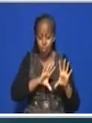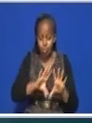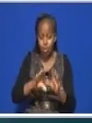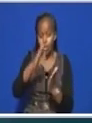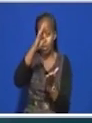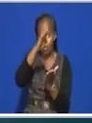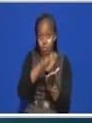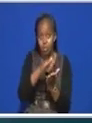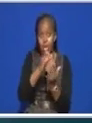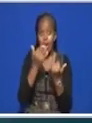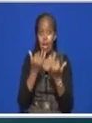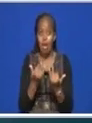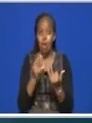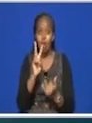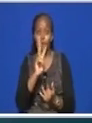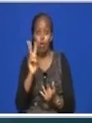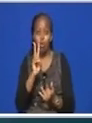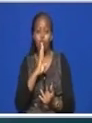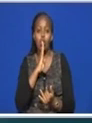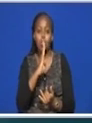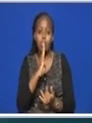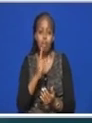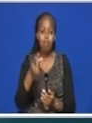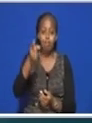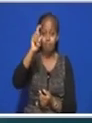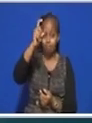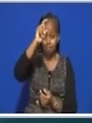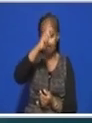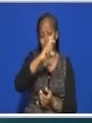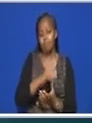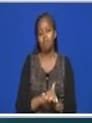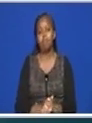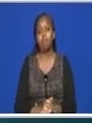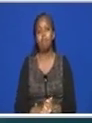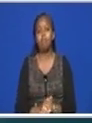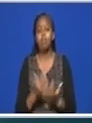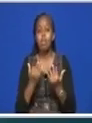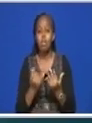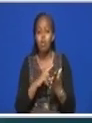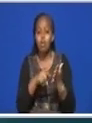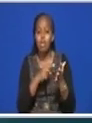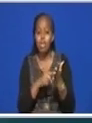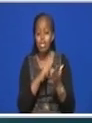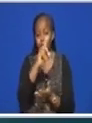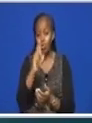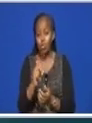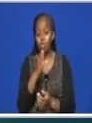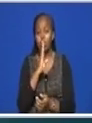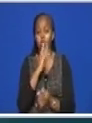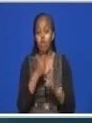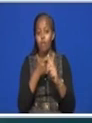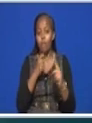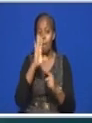Its volume will therefore be increased. Now, this is a question borrowed from Boyle's